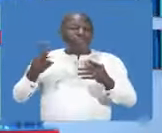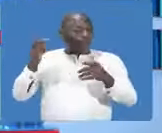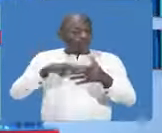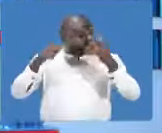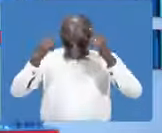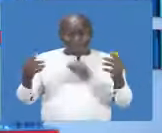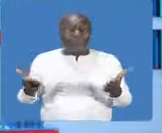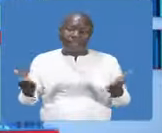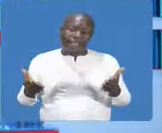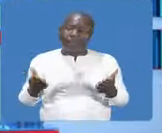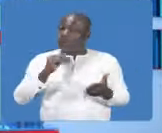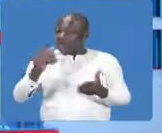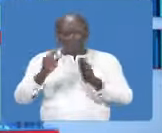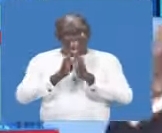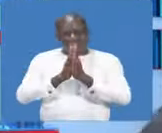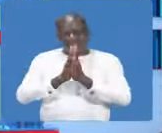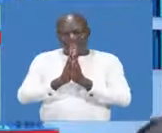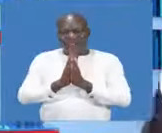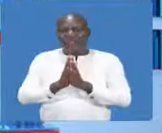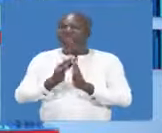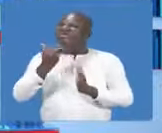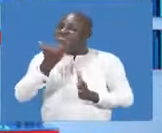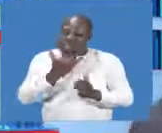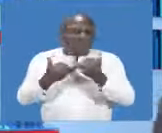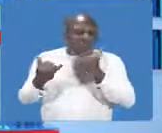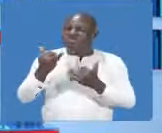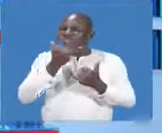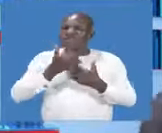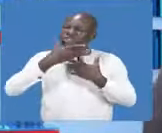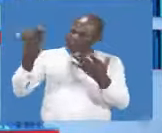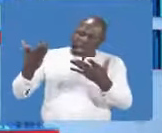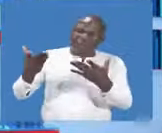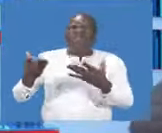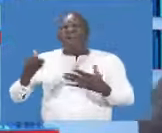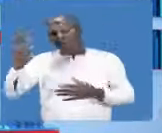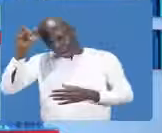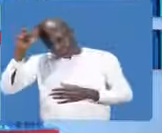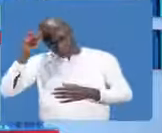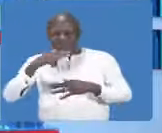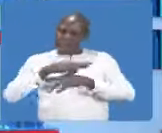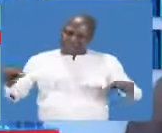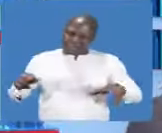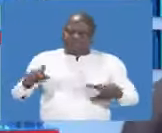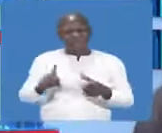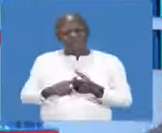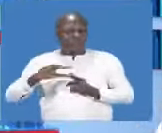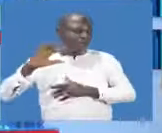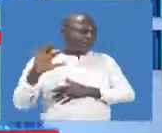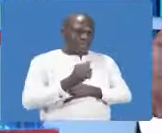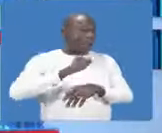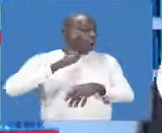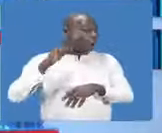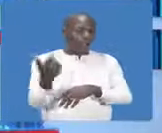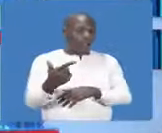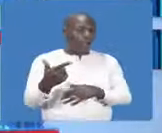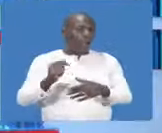se wo man ga na mu no enye empire bo e ya zade nkontompo e na odi agro so abonsam e ba beje. Sade de na wo ye na Yakobon